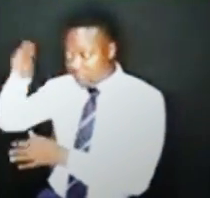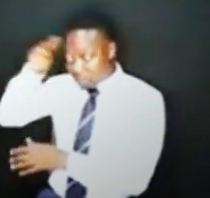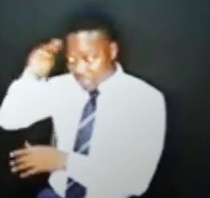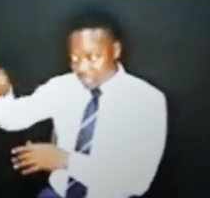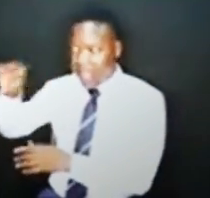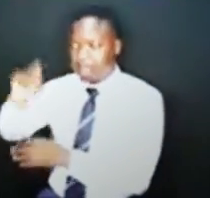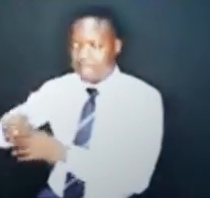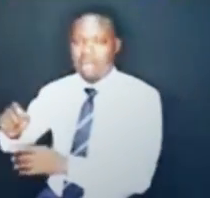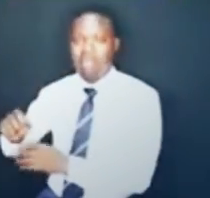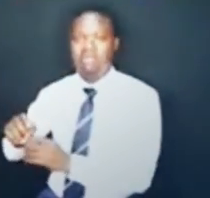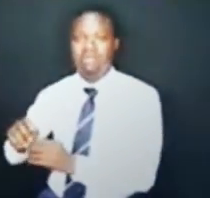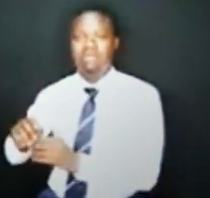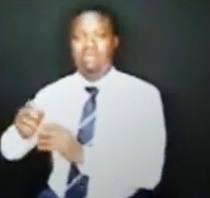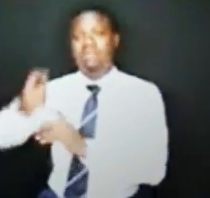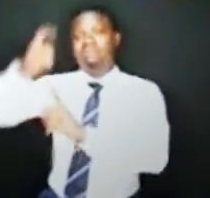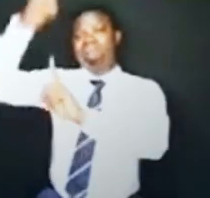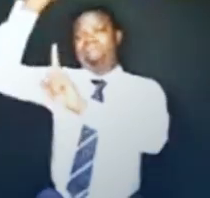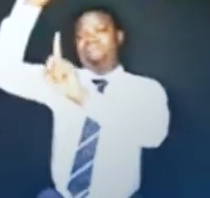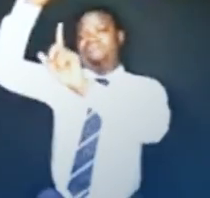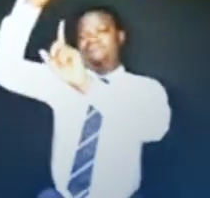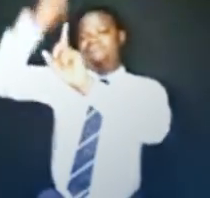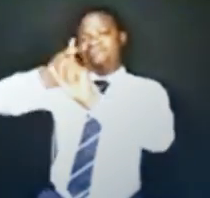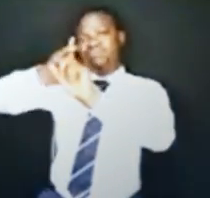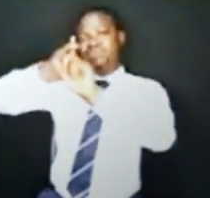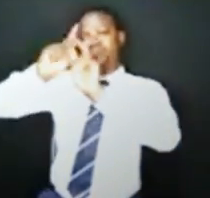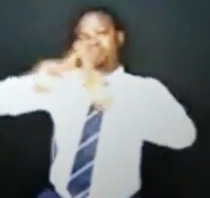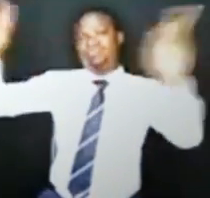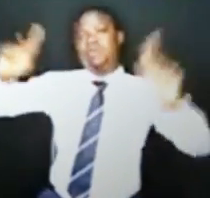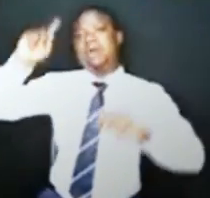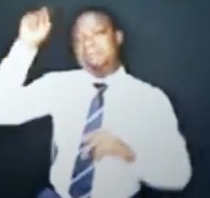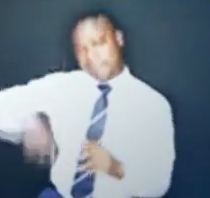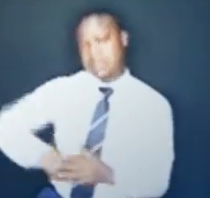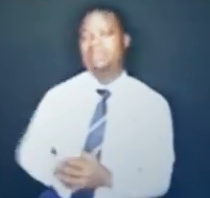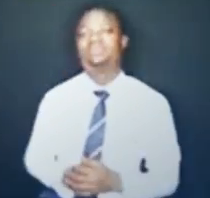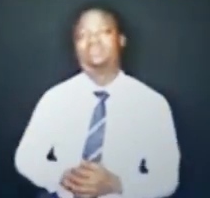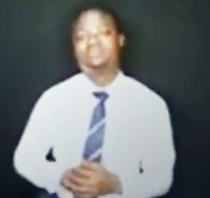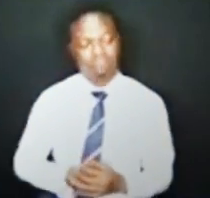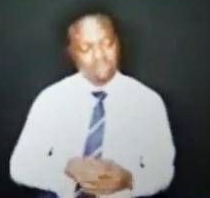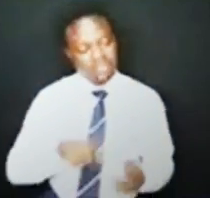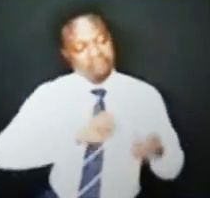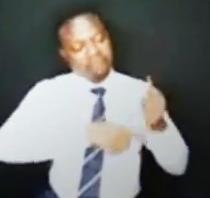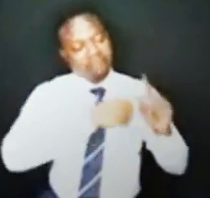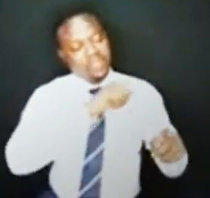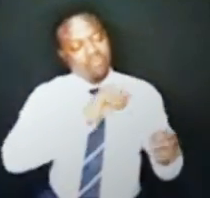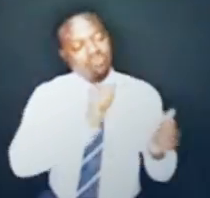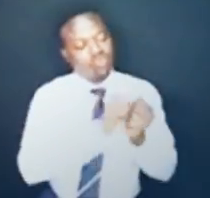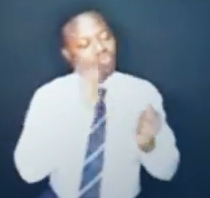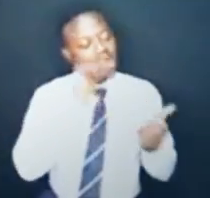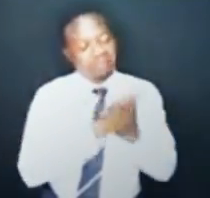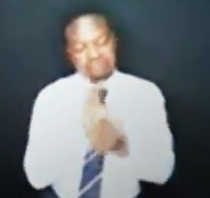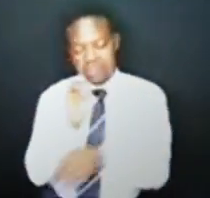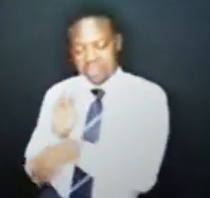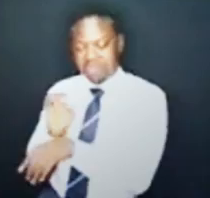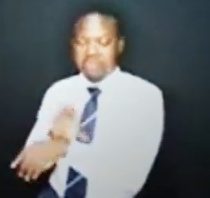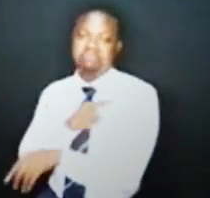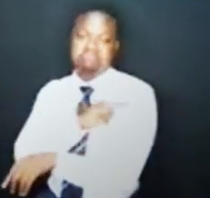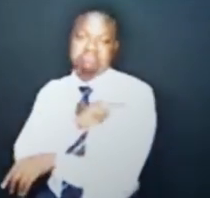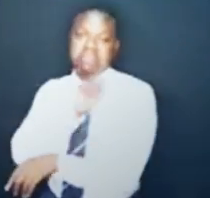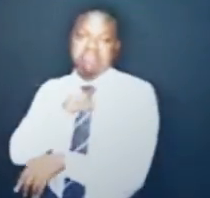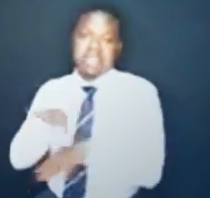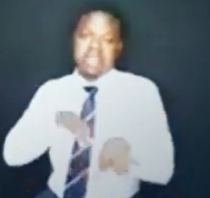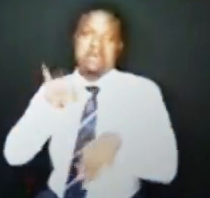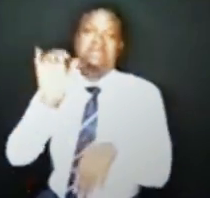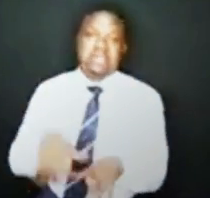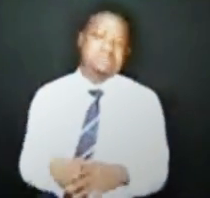yire series ne de dofo no nyina eka kire no se ma wonye dua ne tenten ye basafa